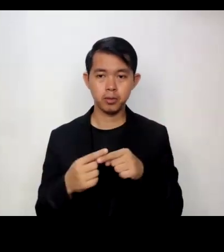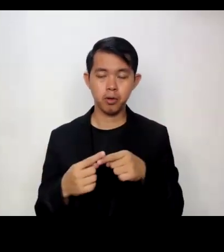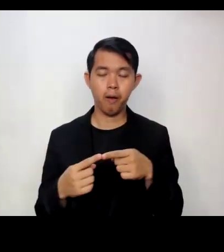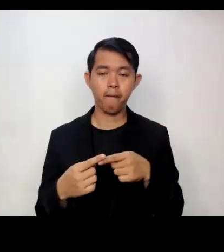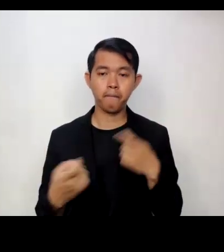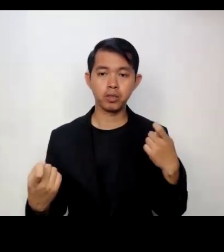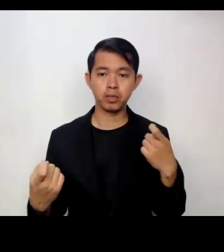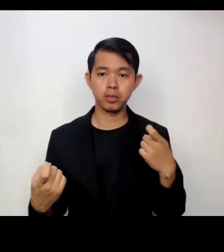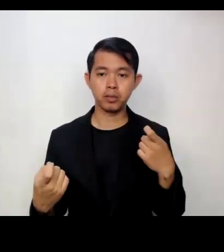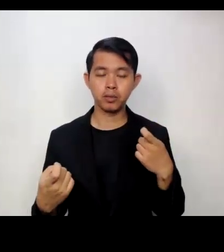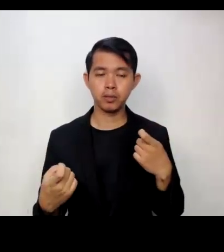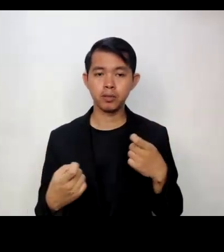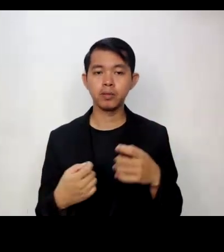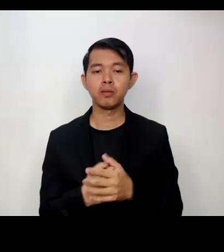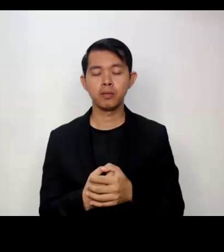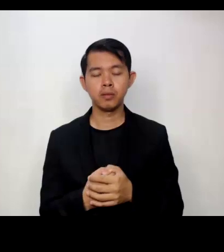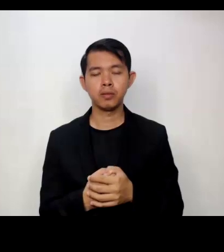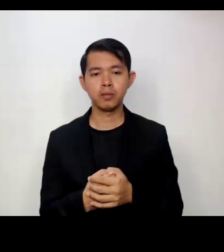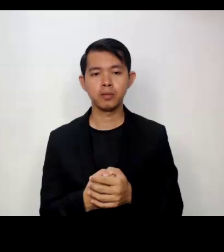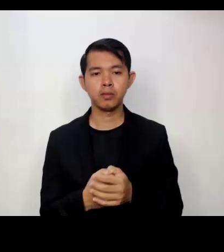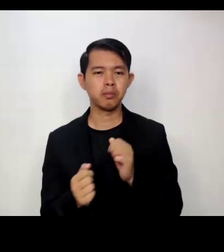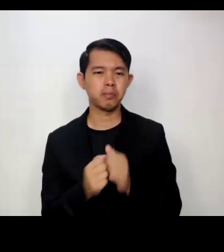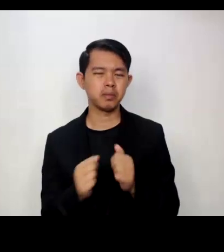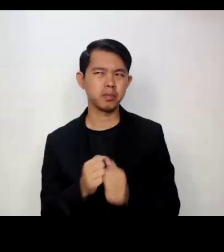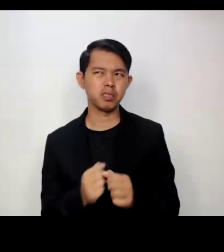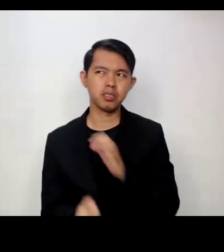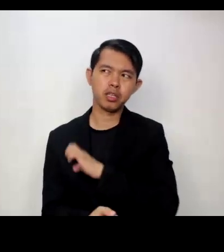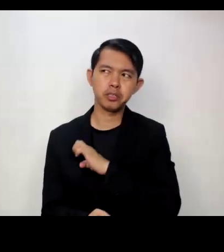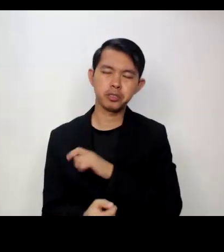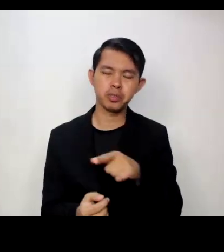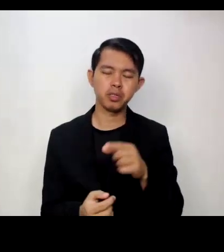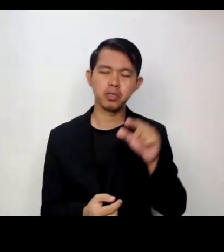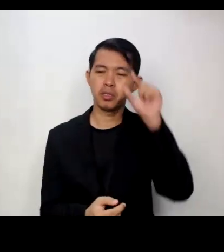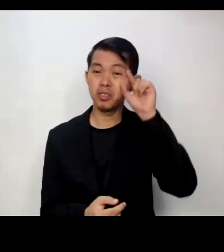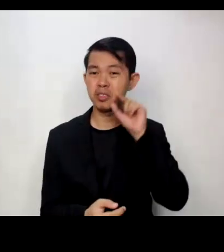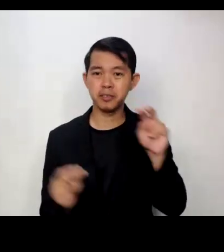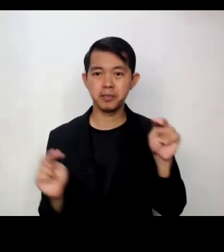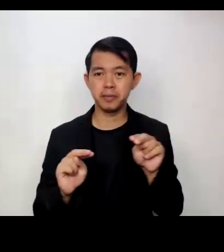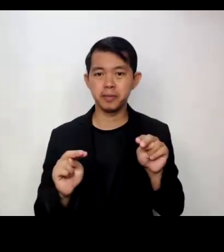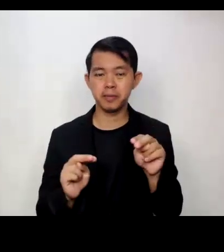yung research is critiquing gender norms, hegemonic structures. Anyone who'd like to share?